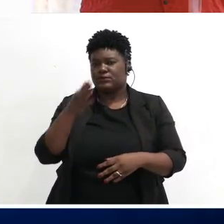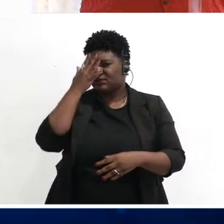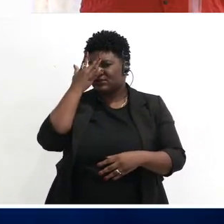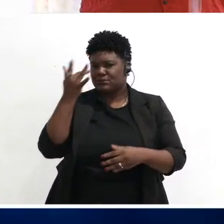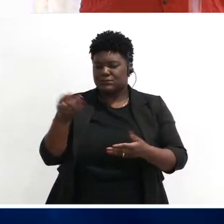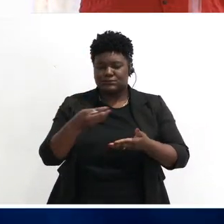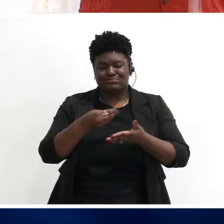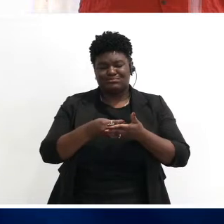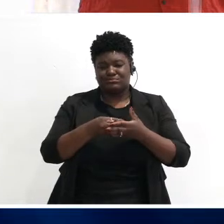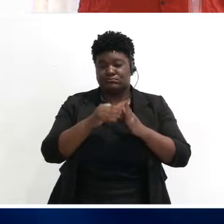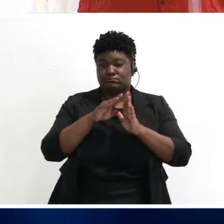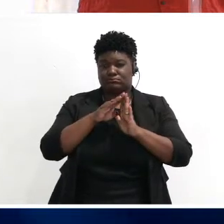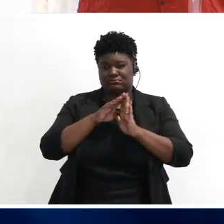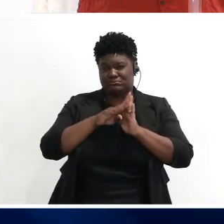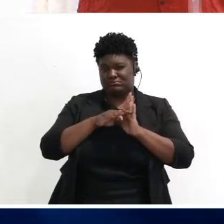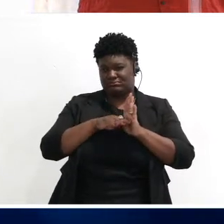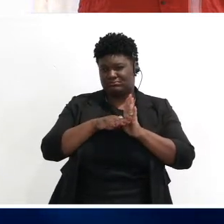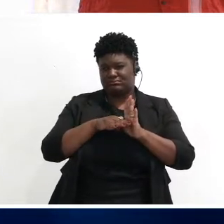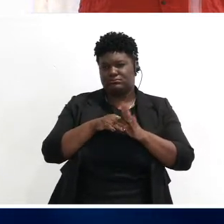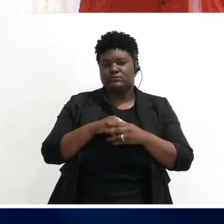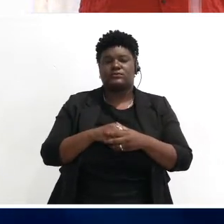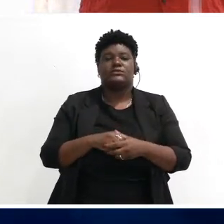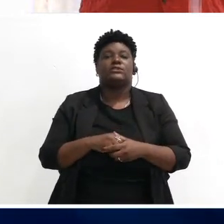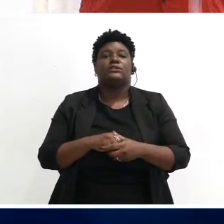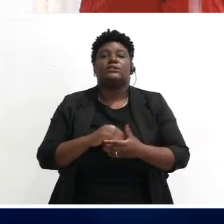lead frame molded packages are the most common.